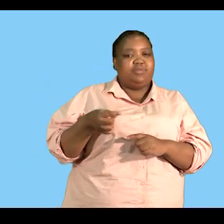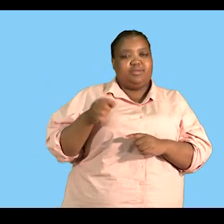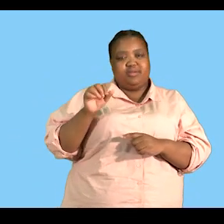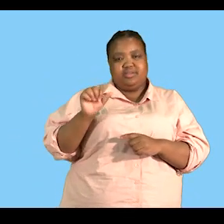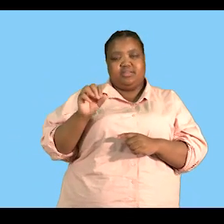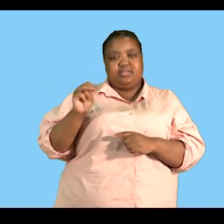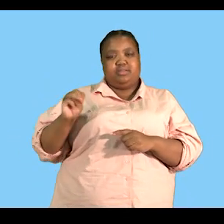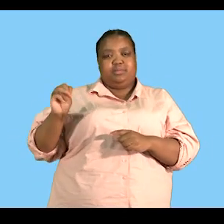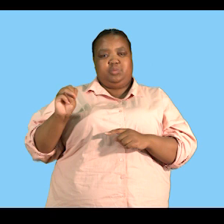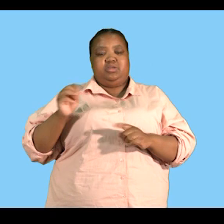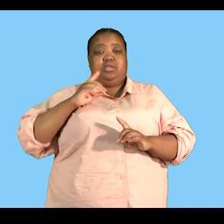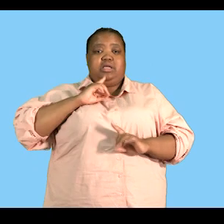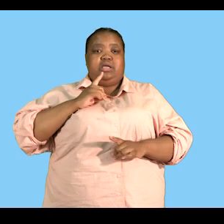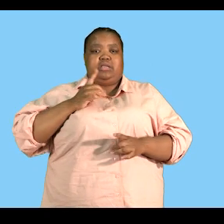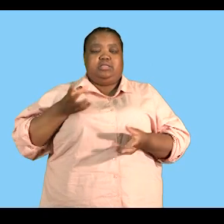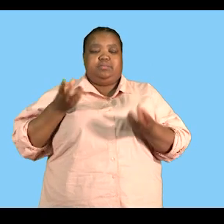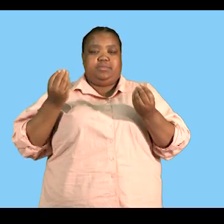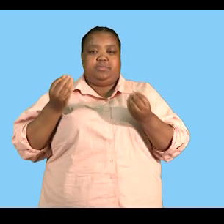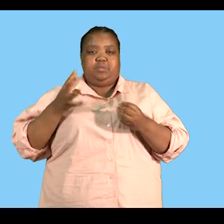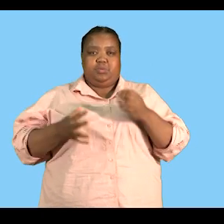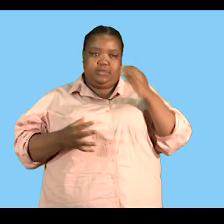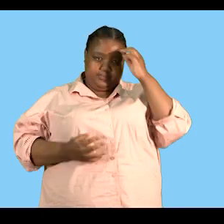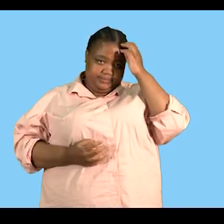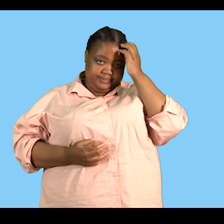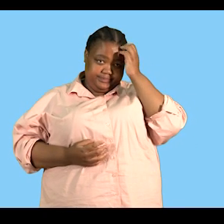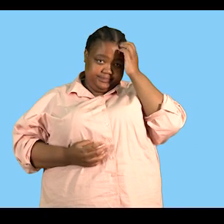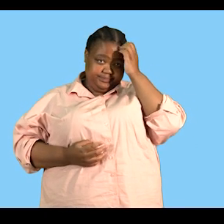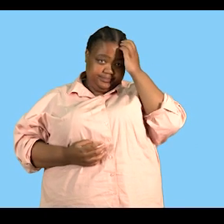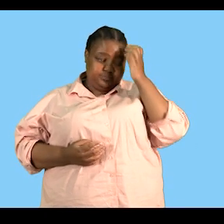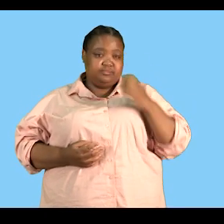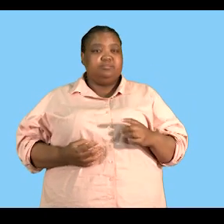And that will be your answer after you calculated it.